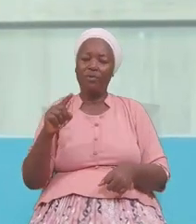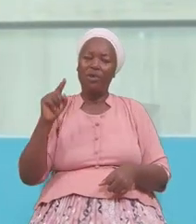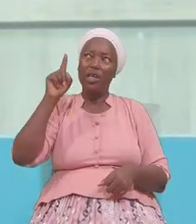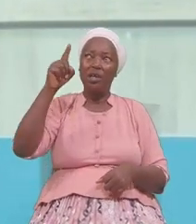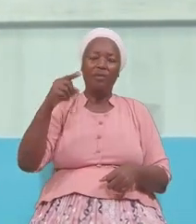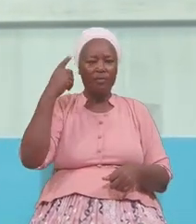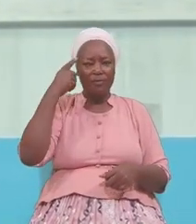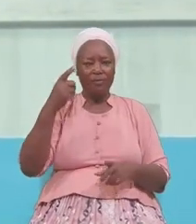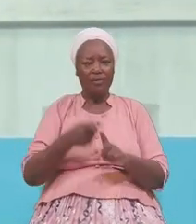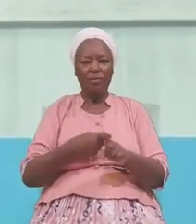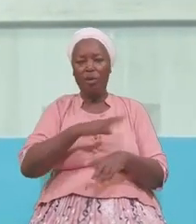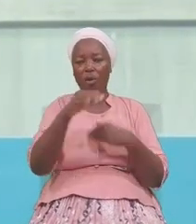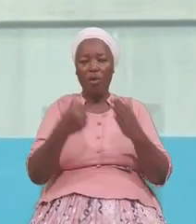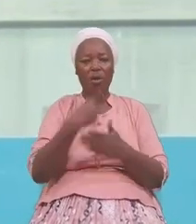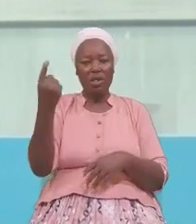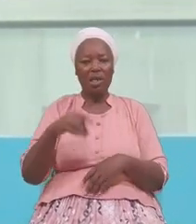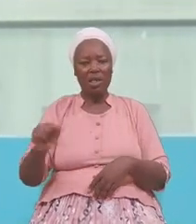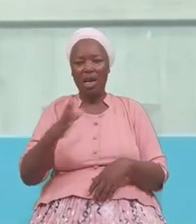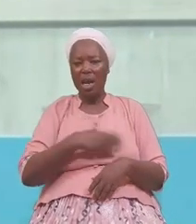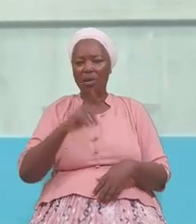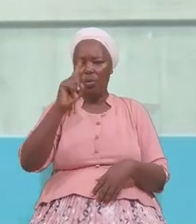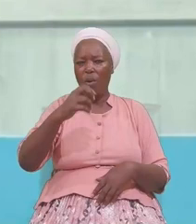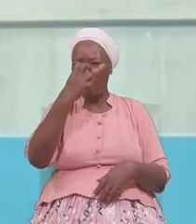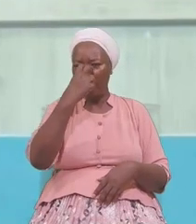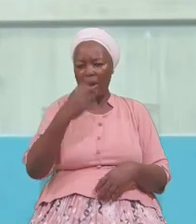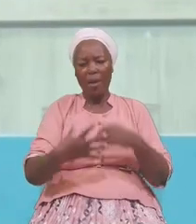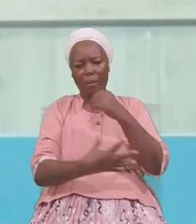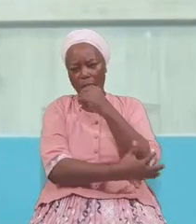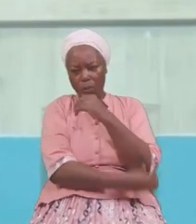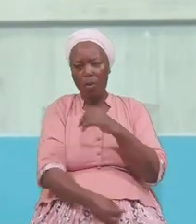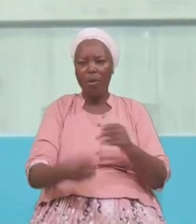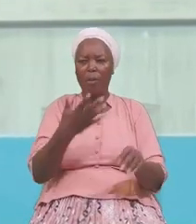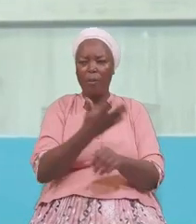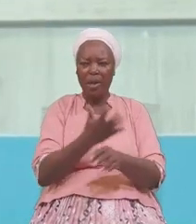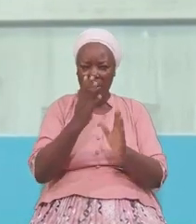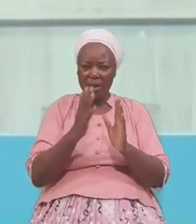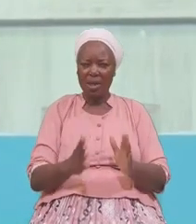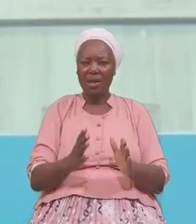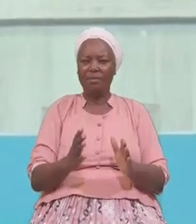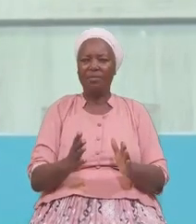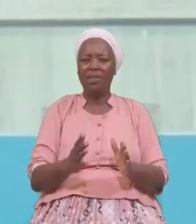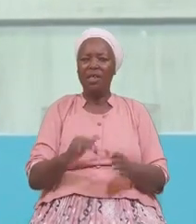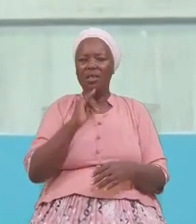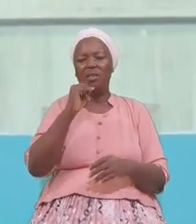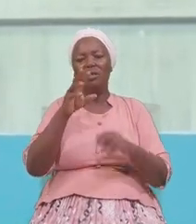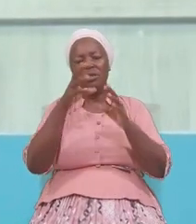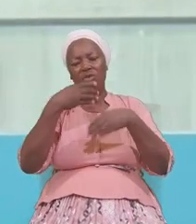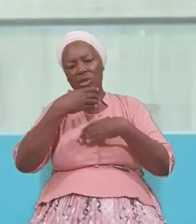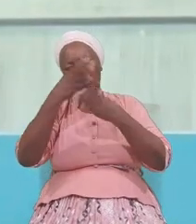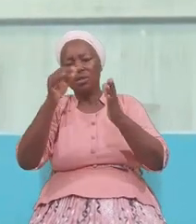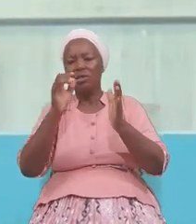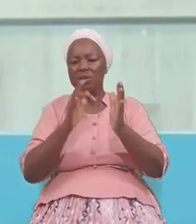all eternity. And one blind, poor beggar is crying,